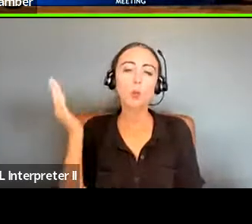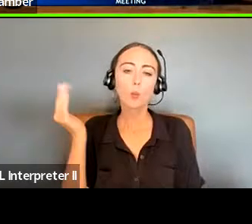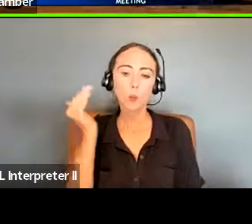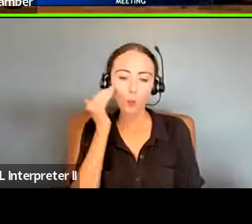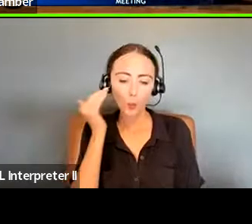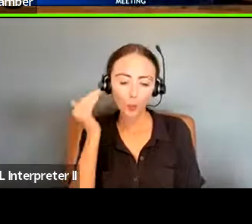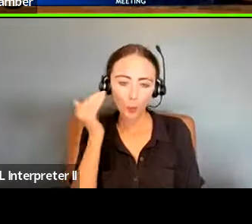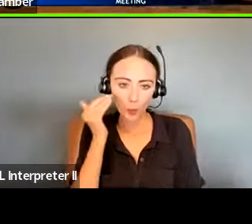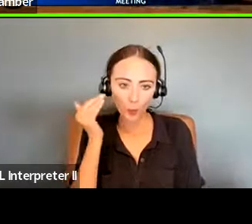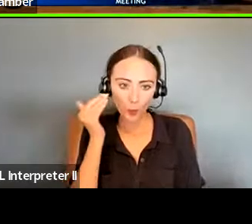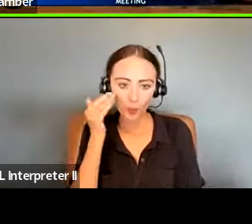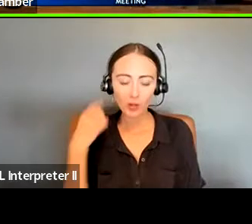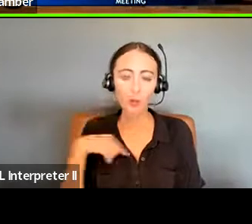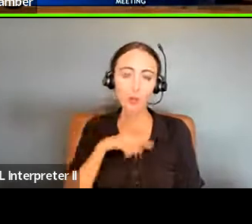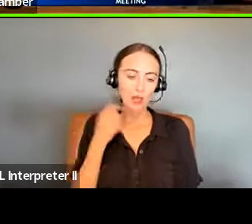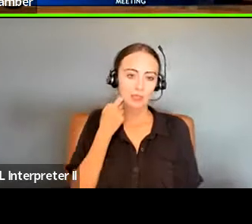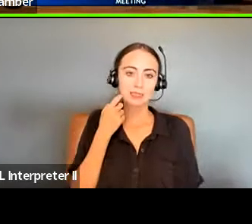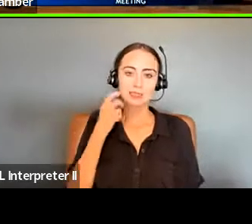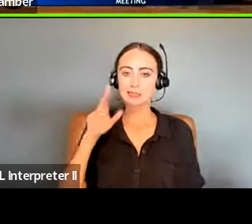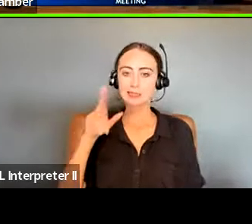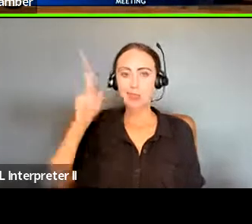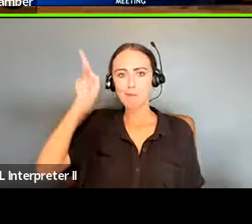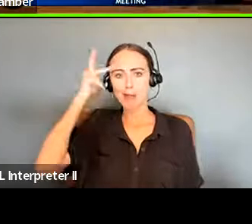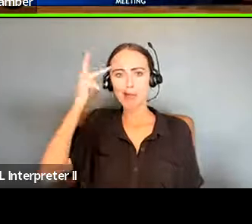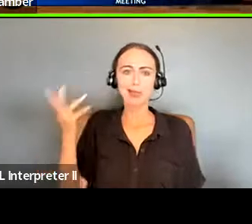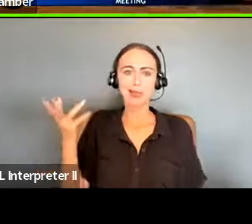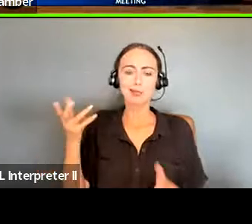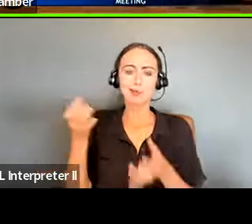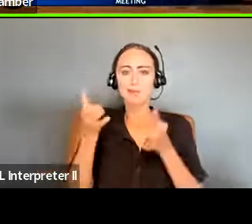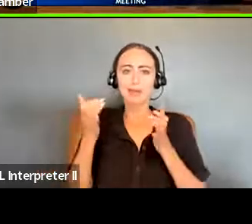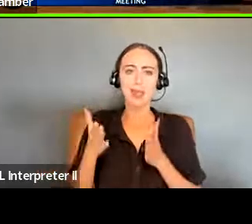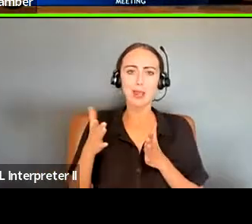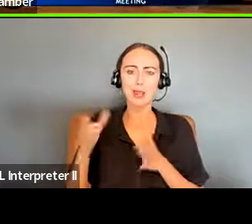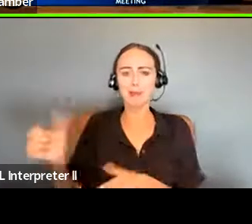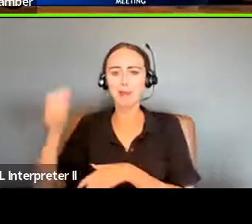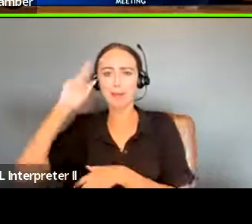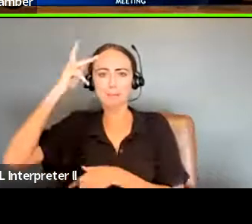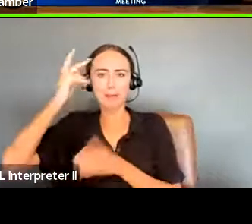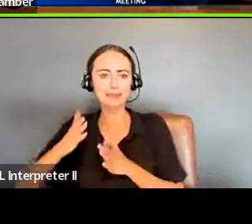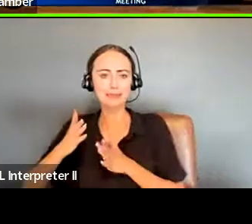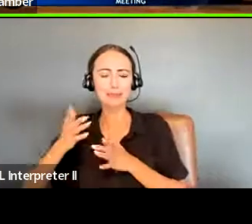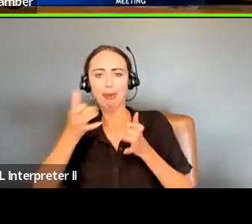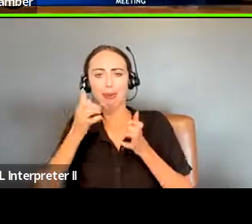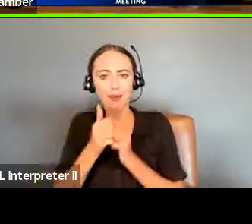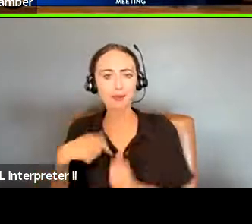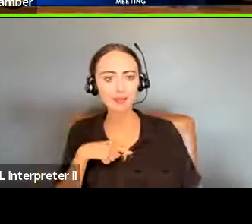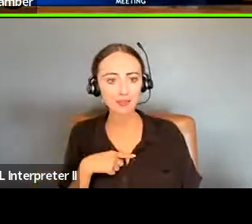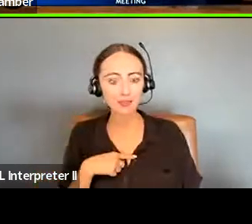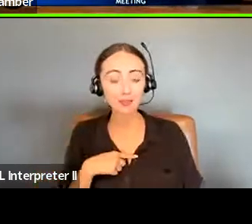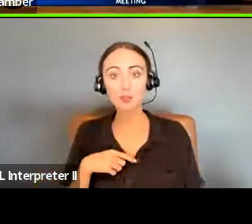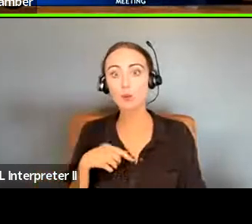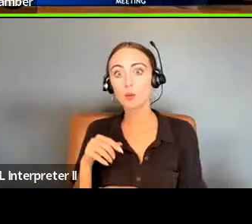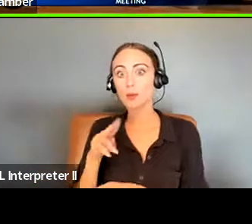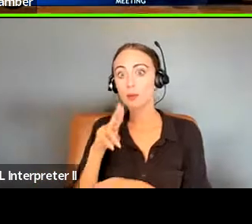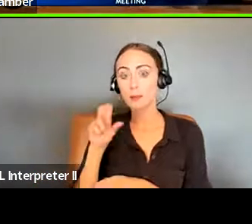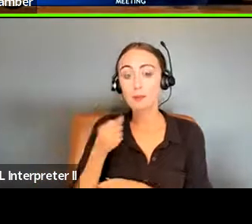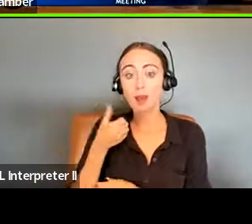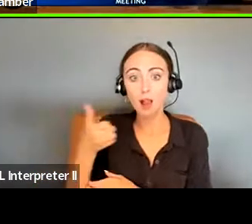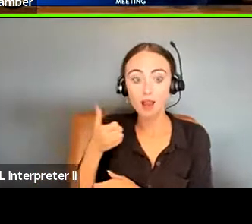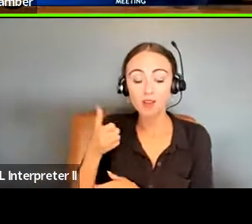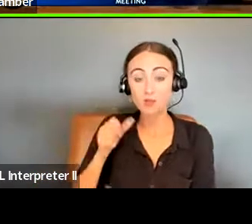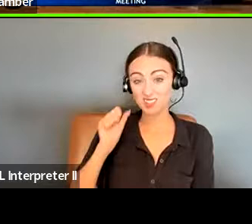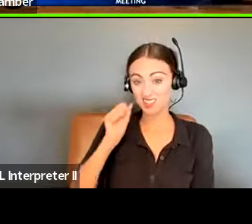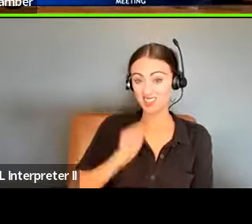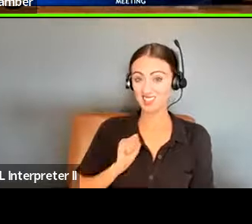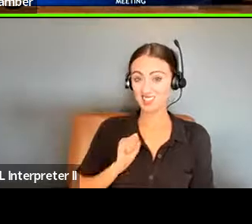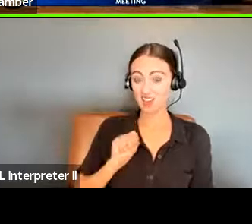being treated like political taunts by politicians from other states. And the busing from southern border